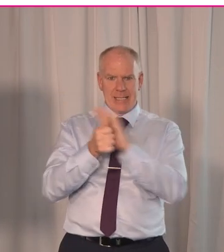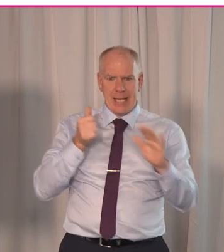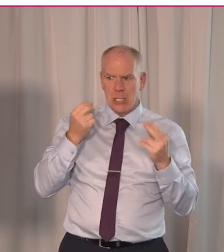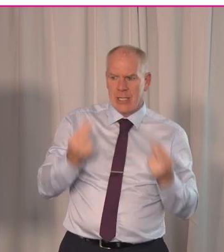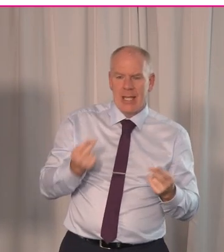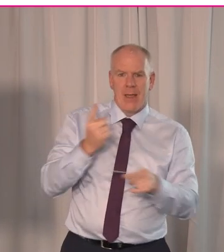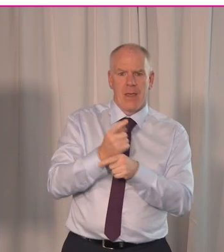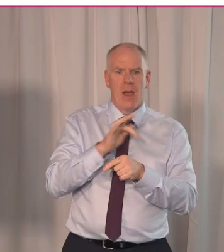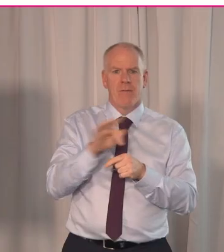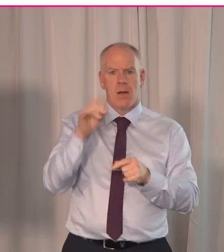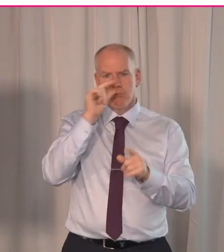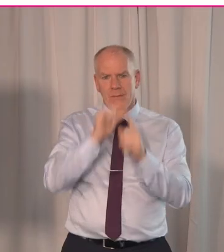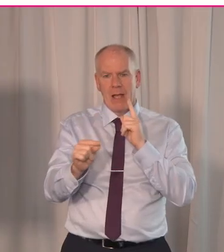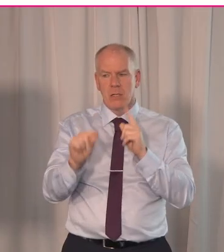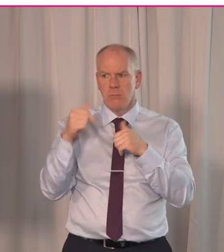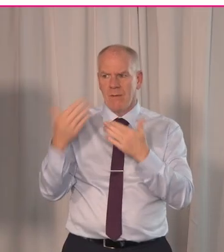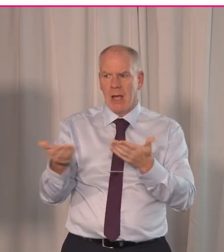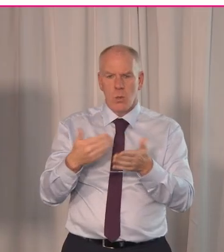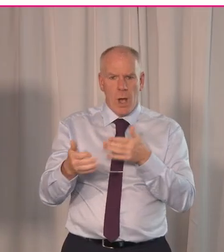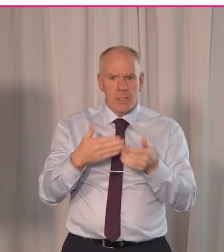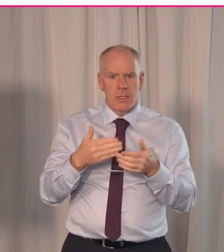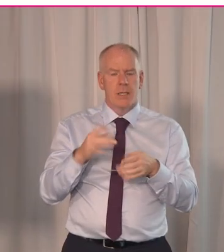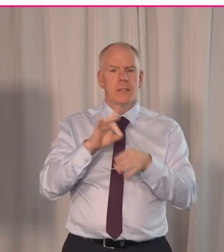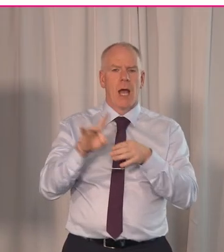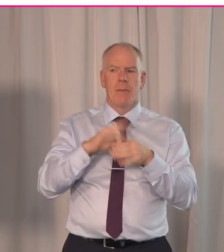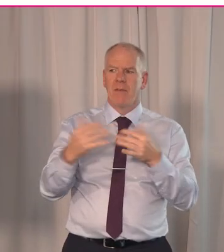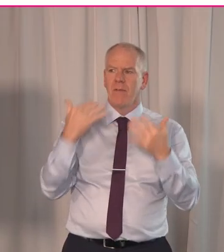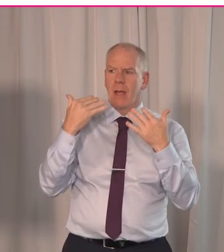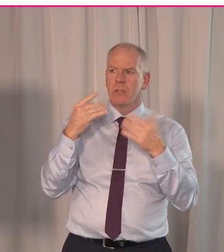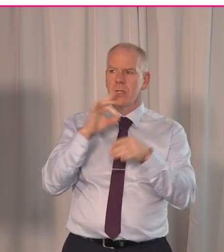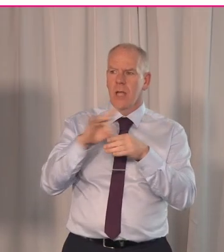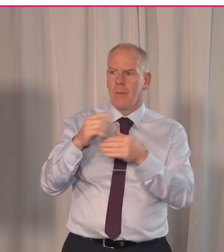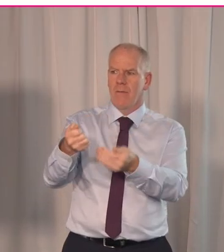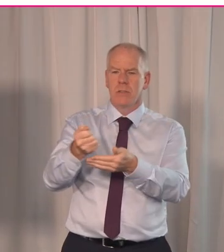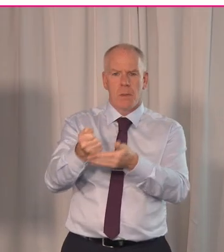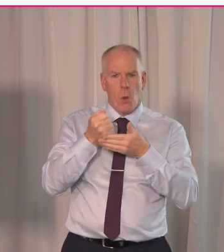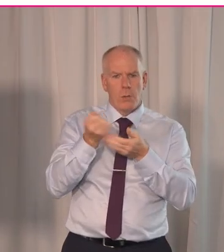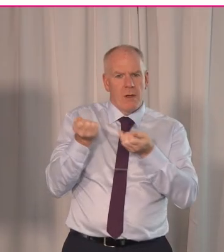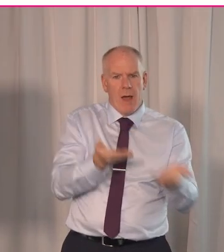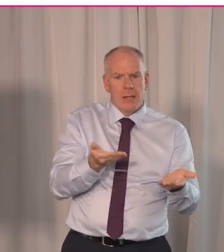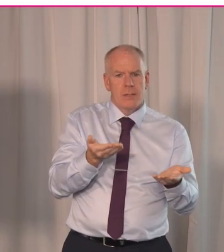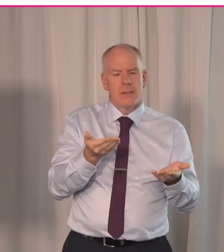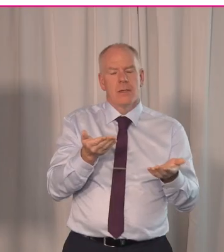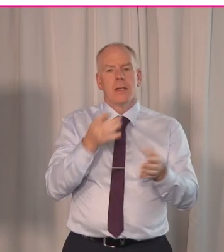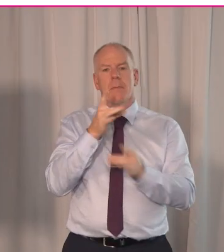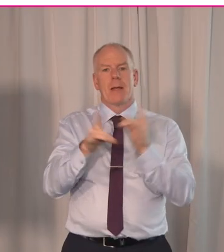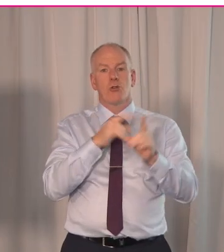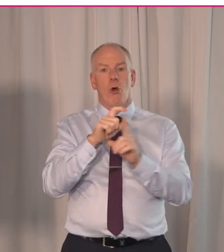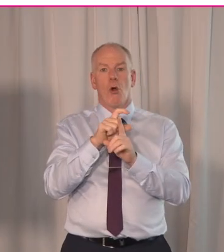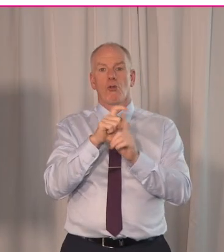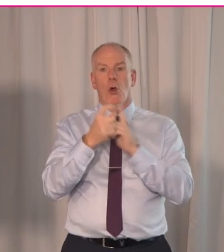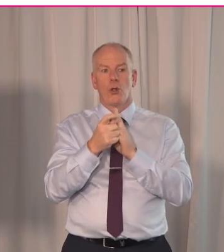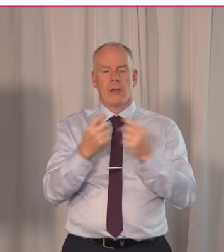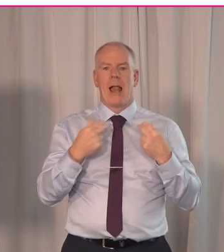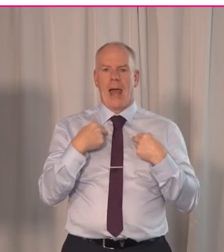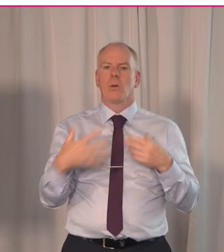the professionals giving the news might need, the kinds of information and support that should be delivered, making sure that culture and language is taken